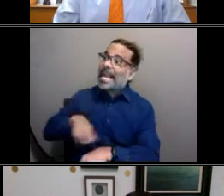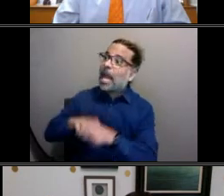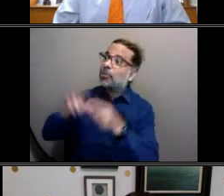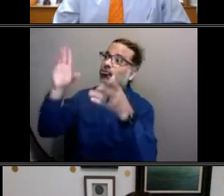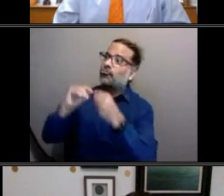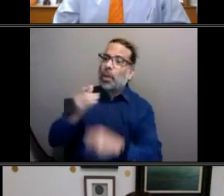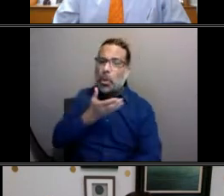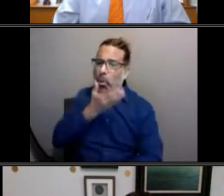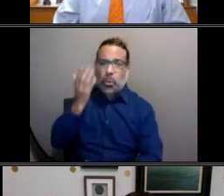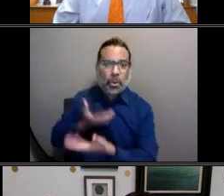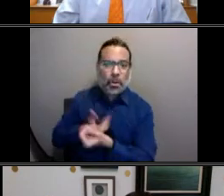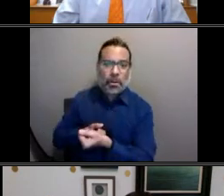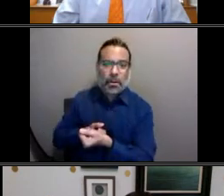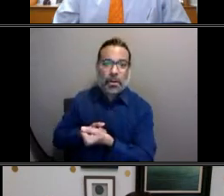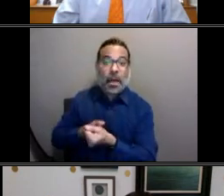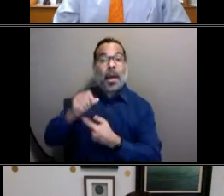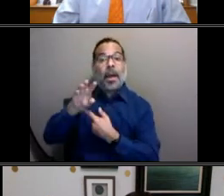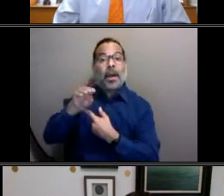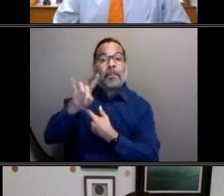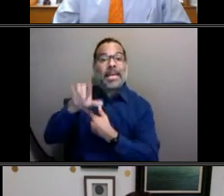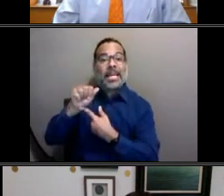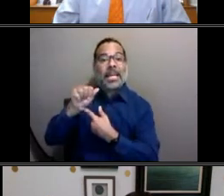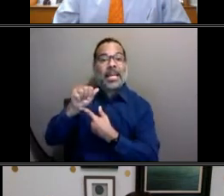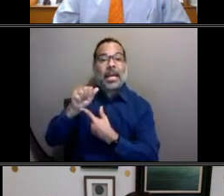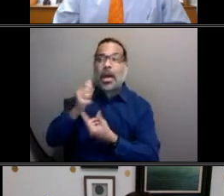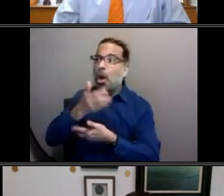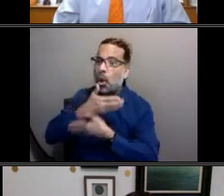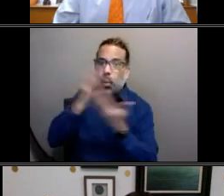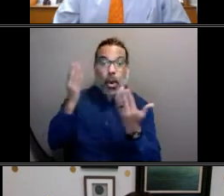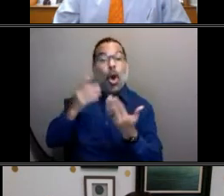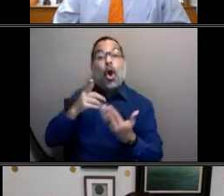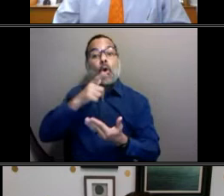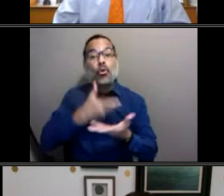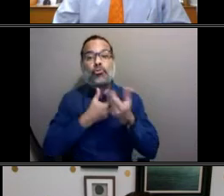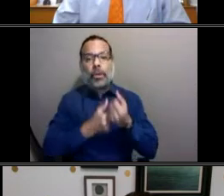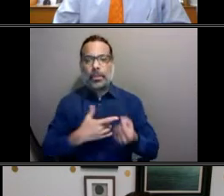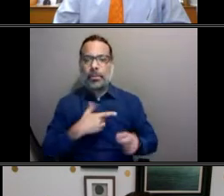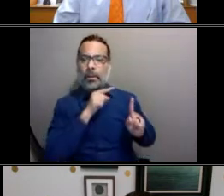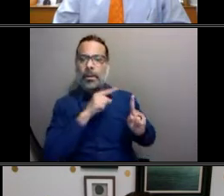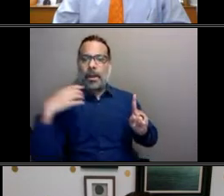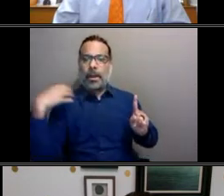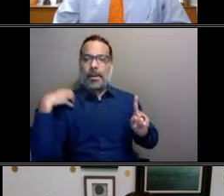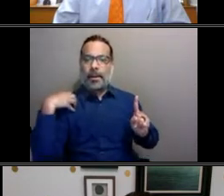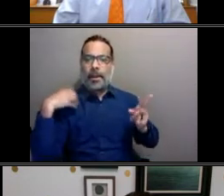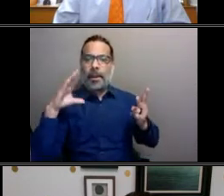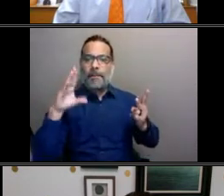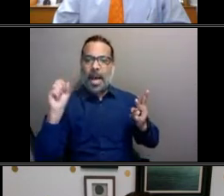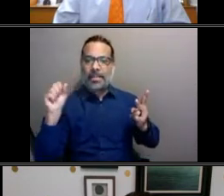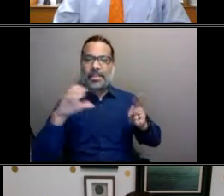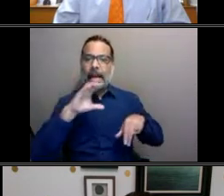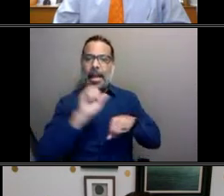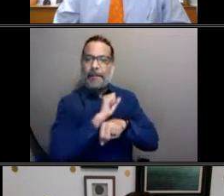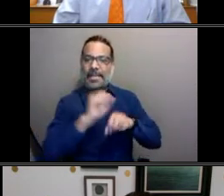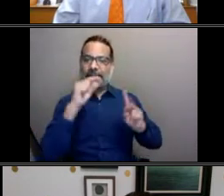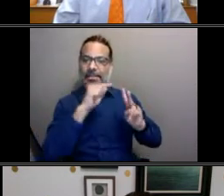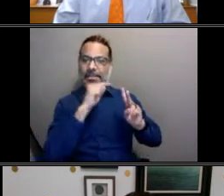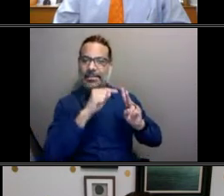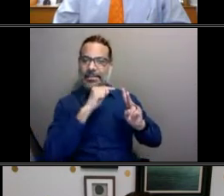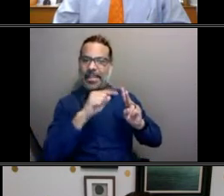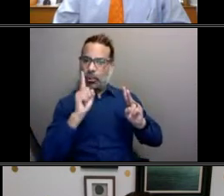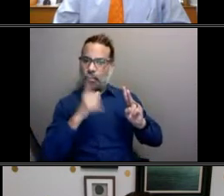who they do trust. You know who they trust? They trust their employers and they trust their bosses. That's where trust is in America